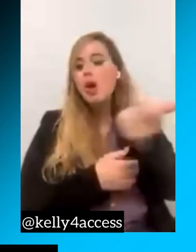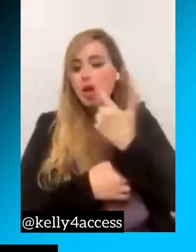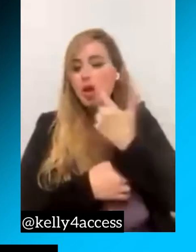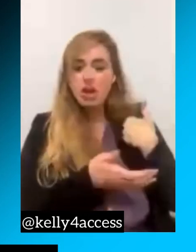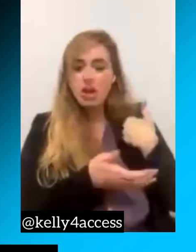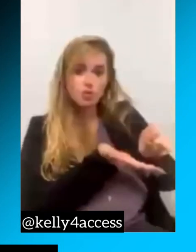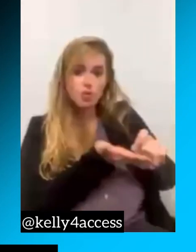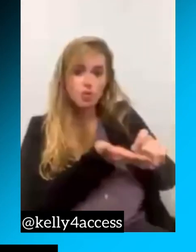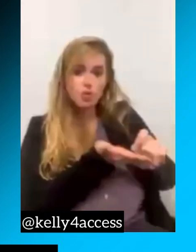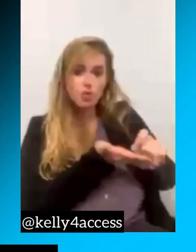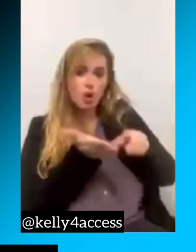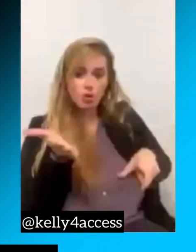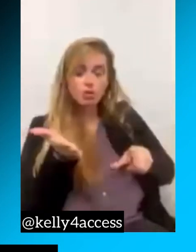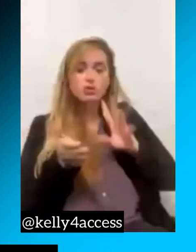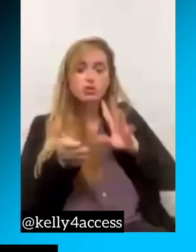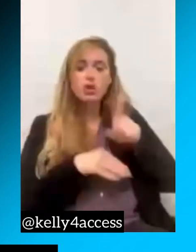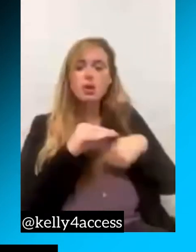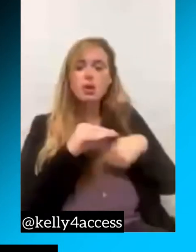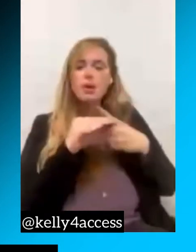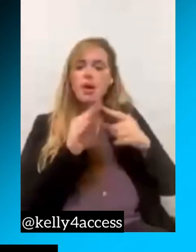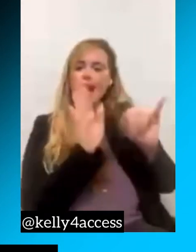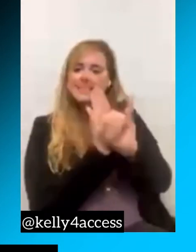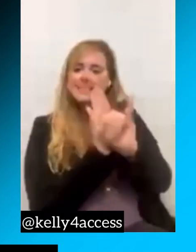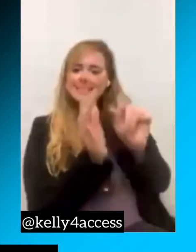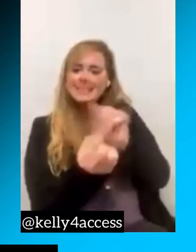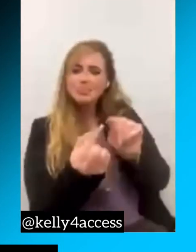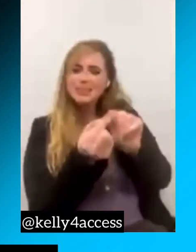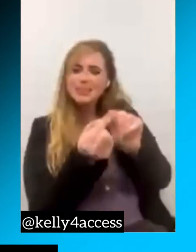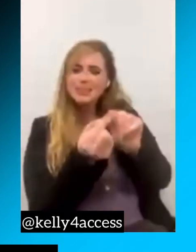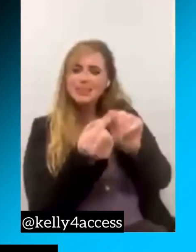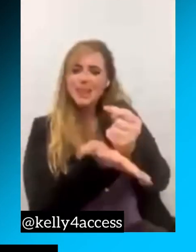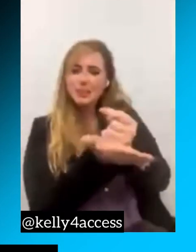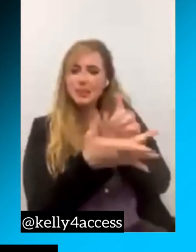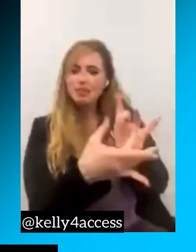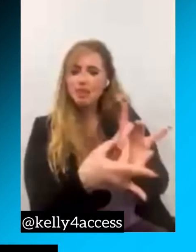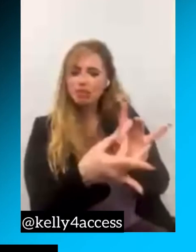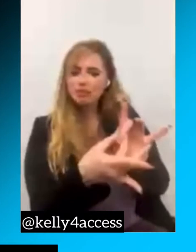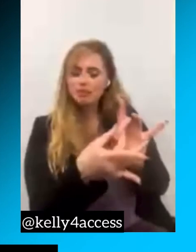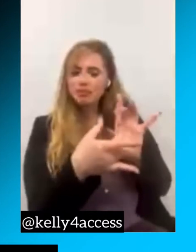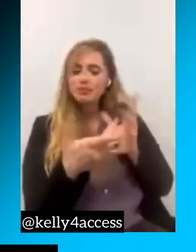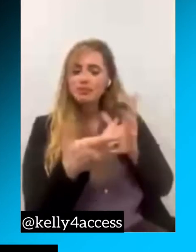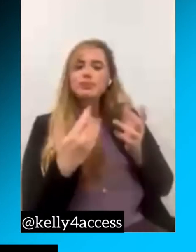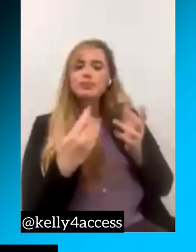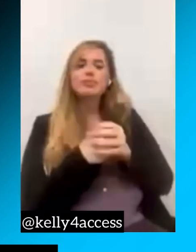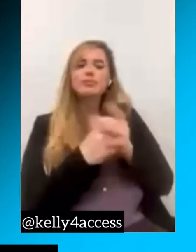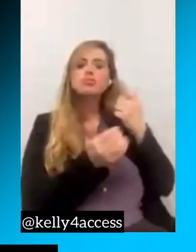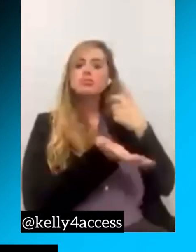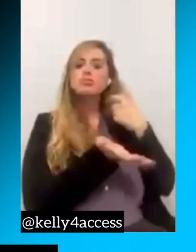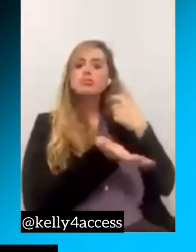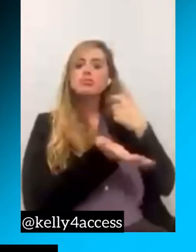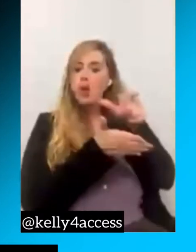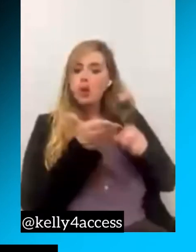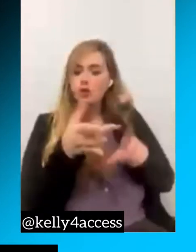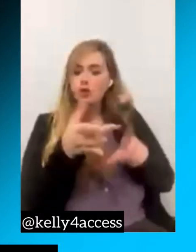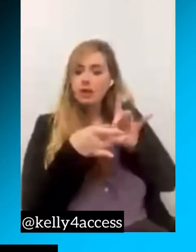about identity specific therapeutic relationships. I wrote an article on psychosocial media.